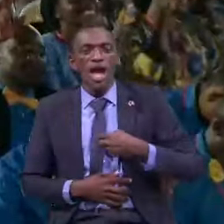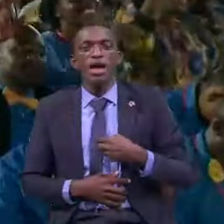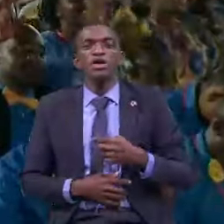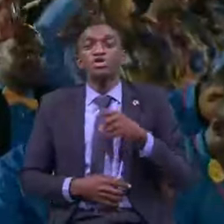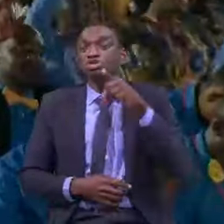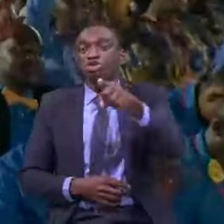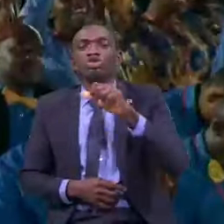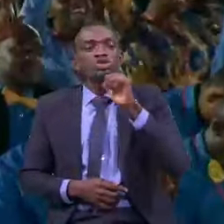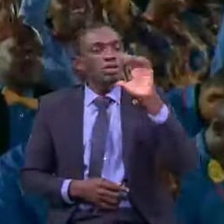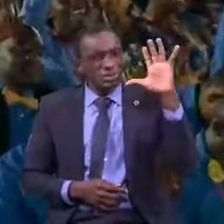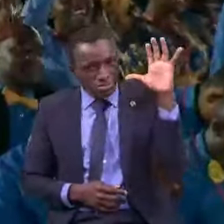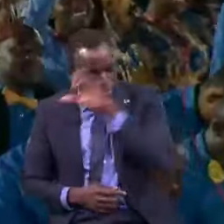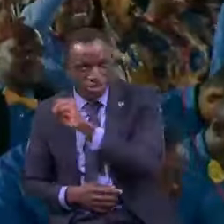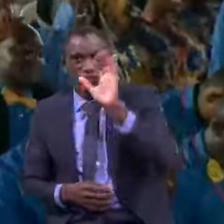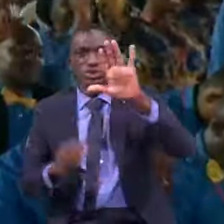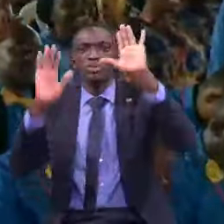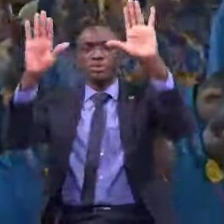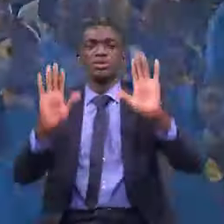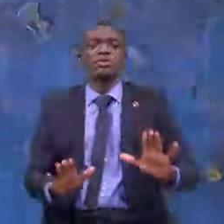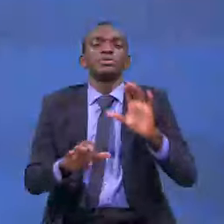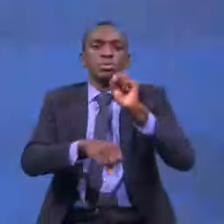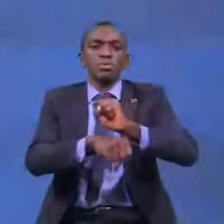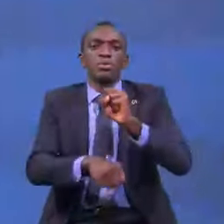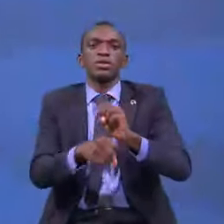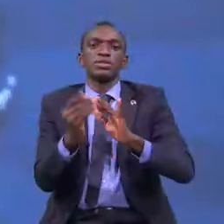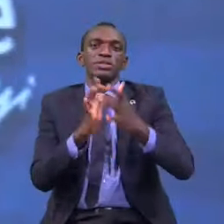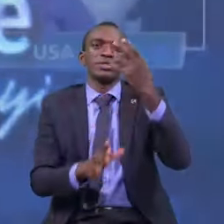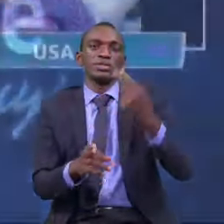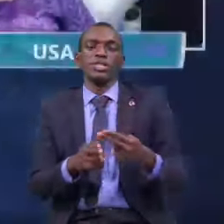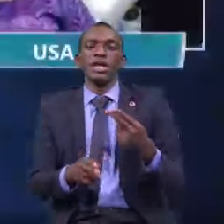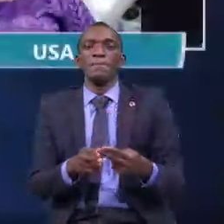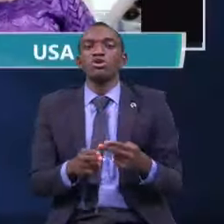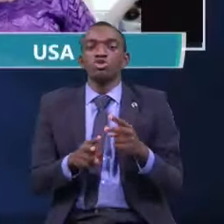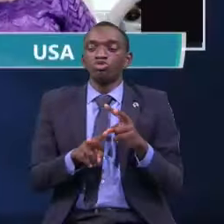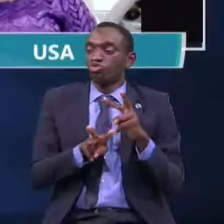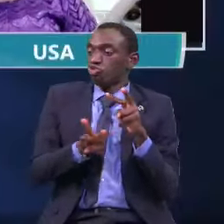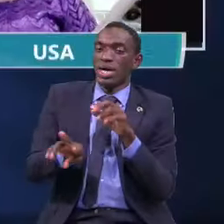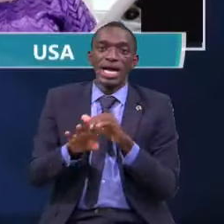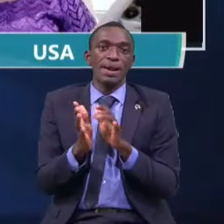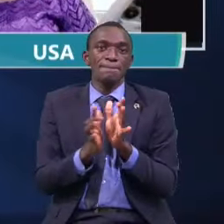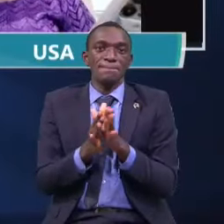your miracle. Look at Mark chapter 8, verse 25.